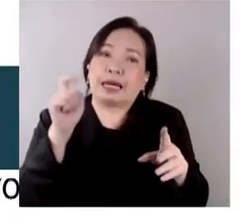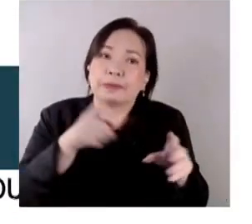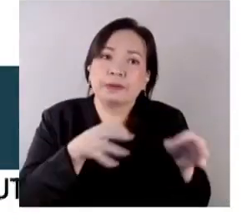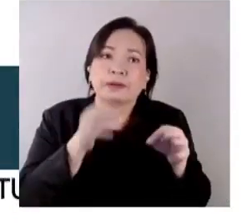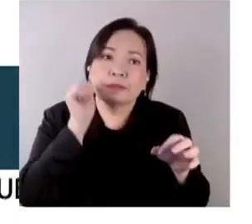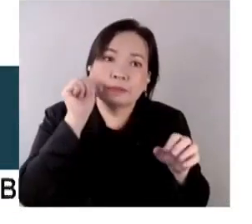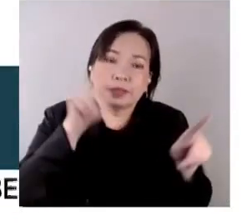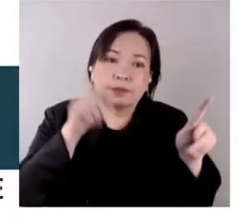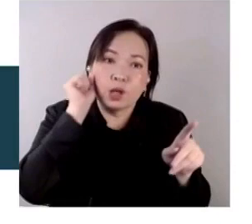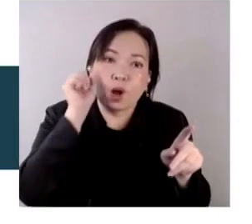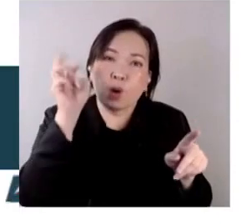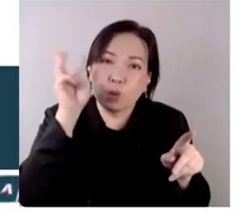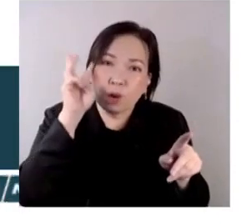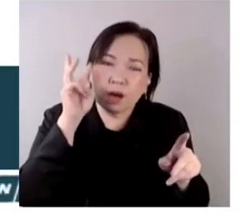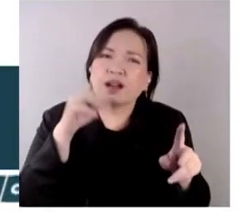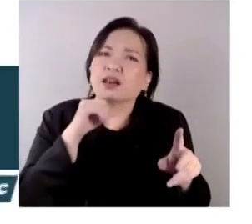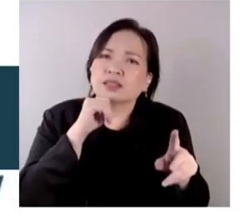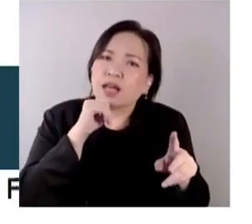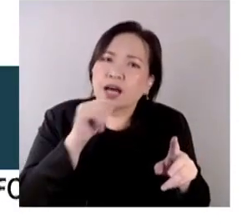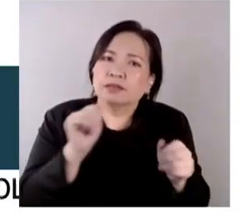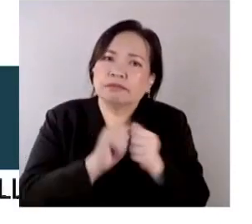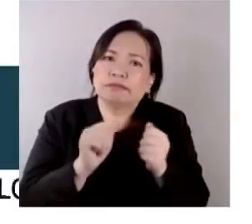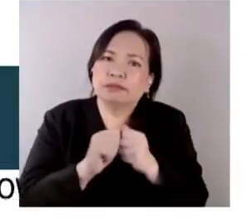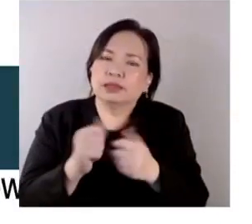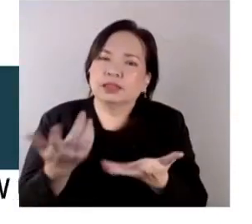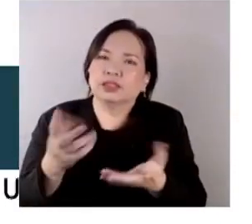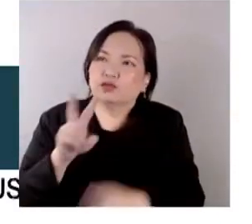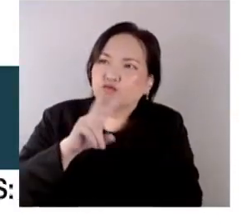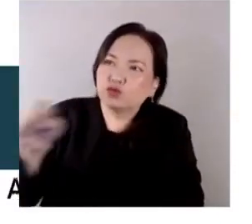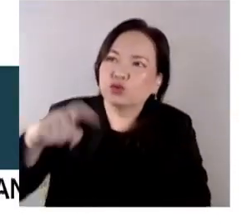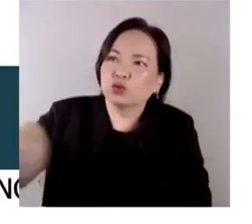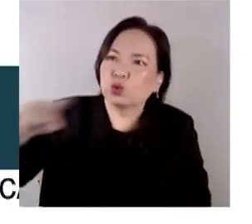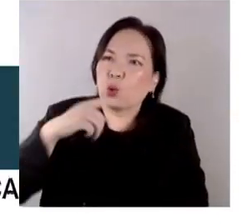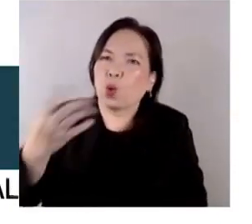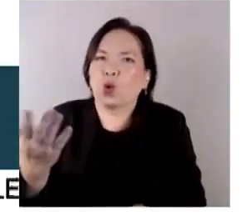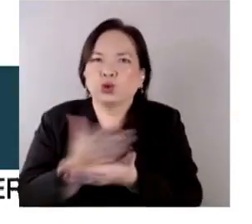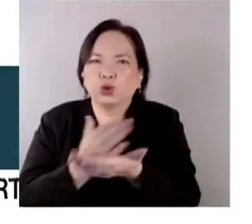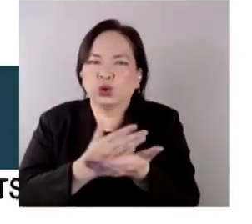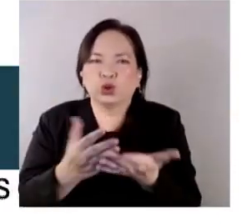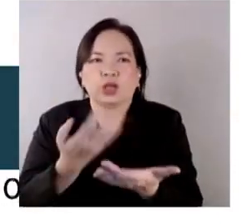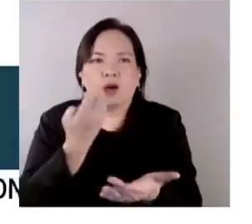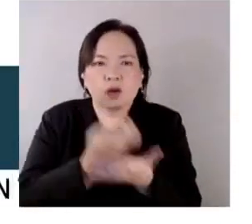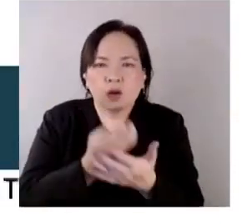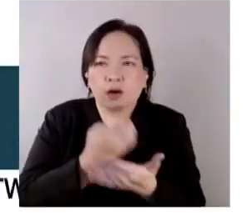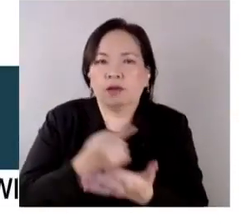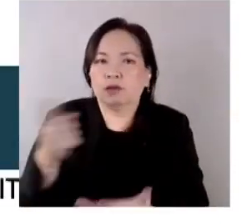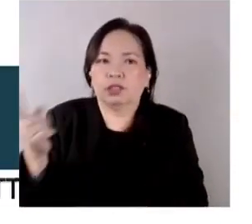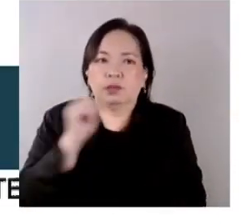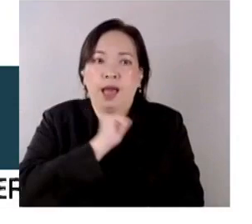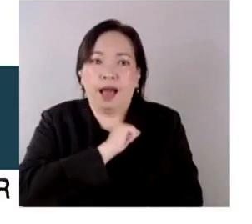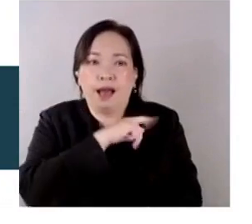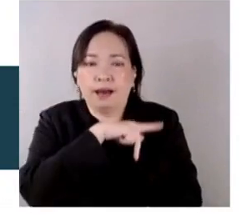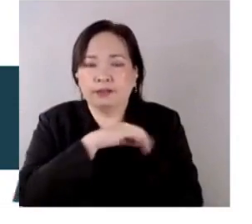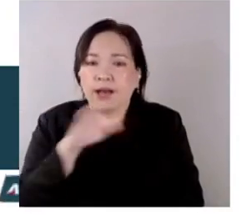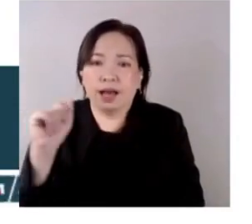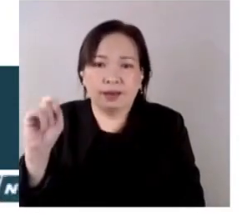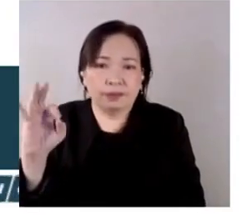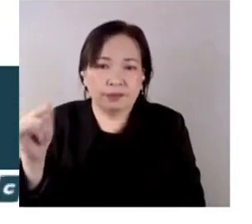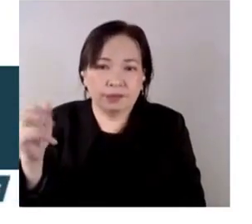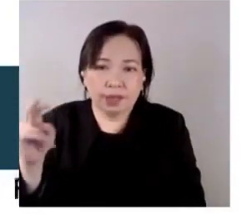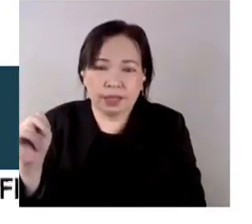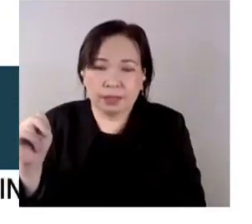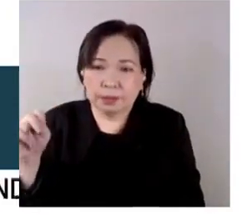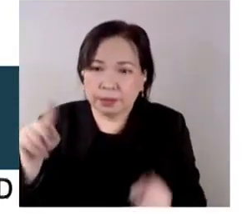pie smaller for them, because it's not going to happen at all? What about in that on that aspect? Well, at this point in